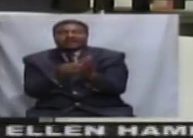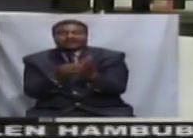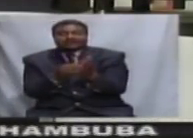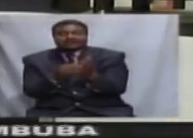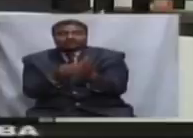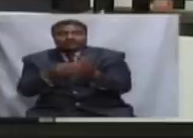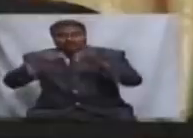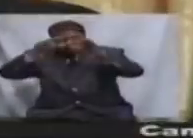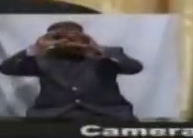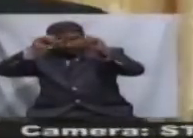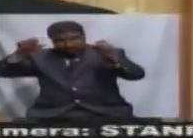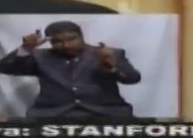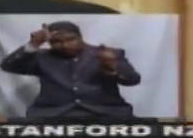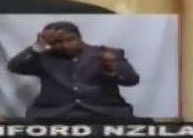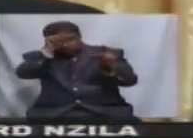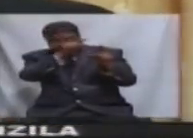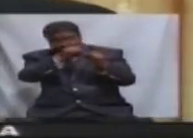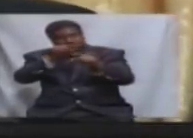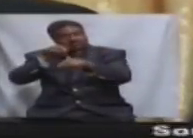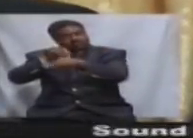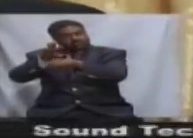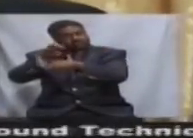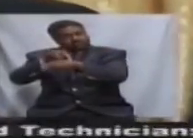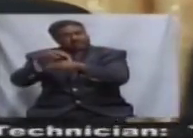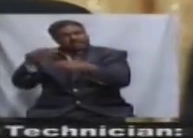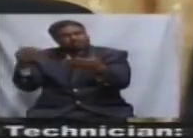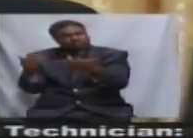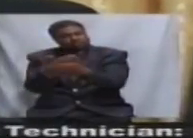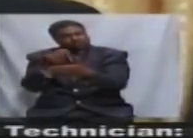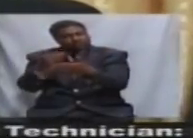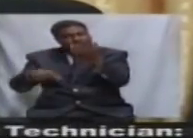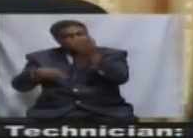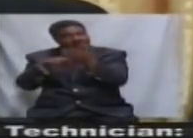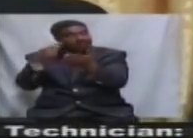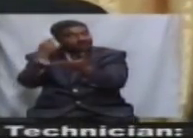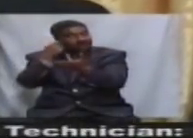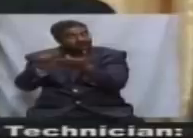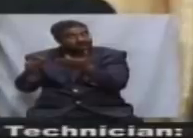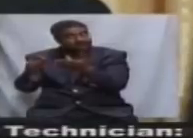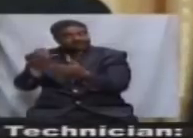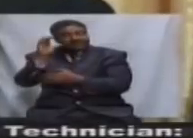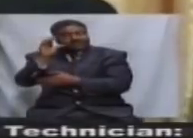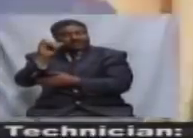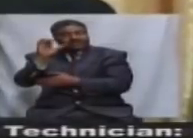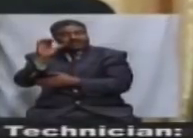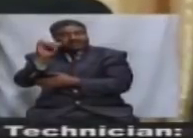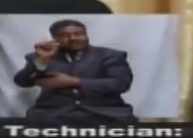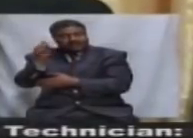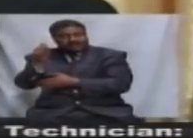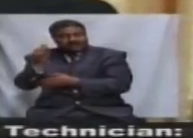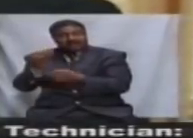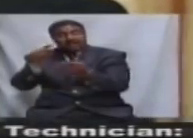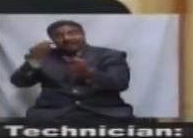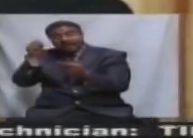camera system, you can have a very good outlook of the studio itself, but if you don't have a proper studio